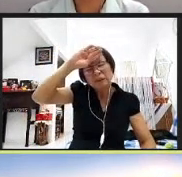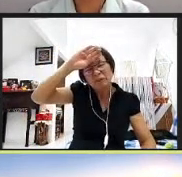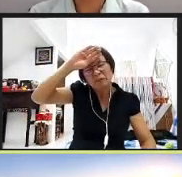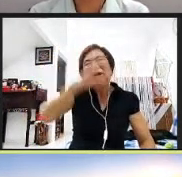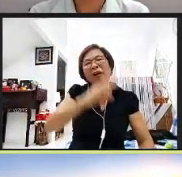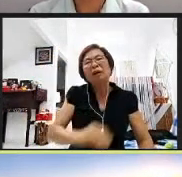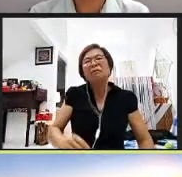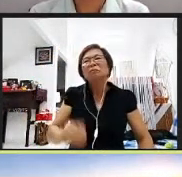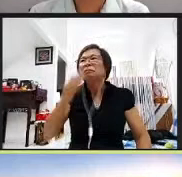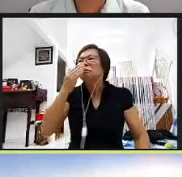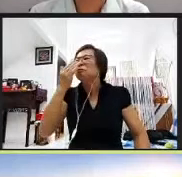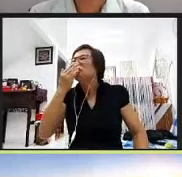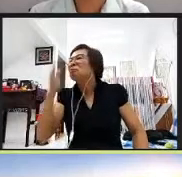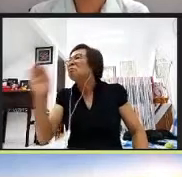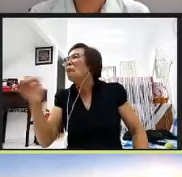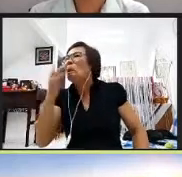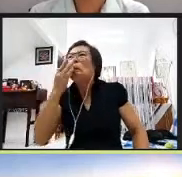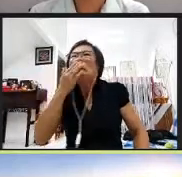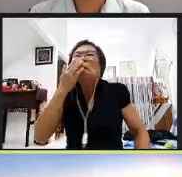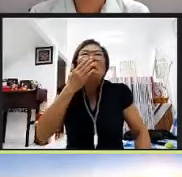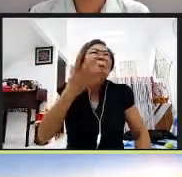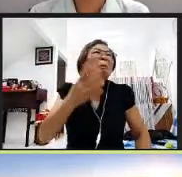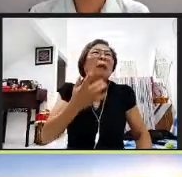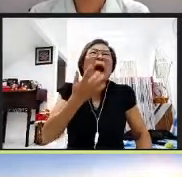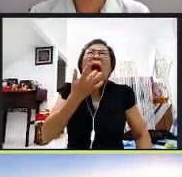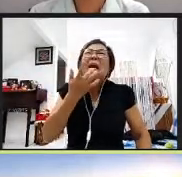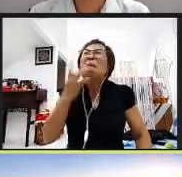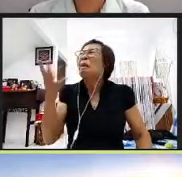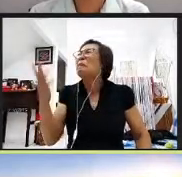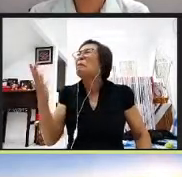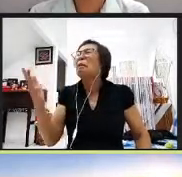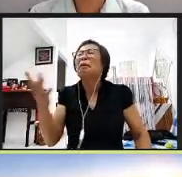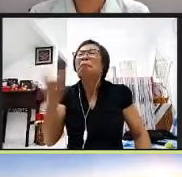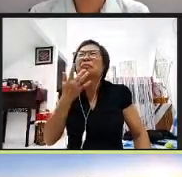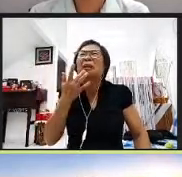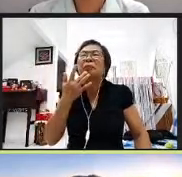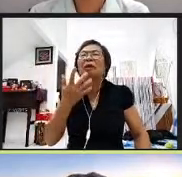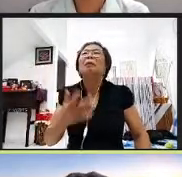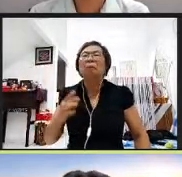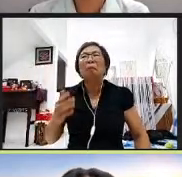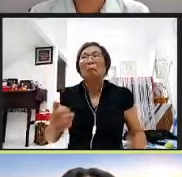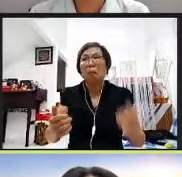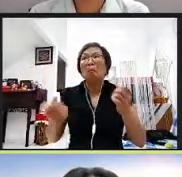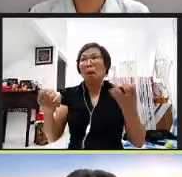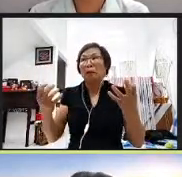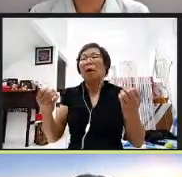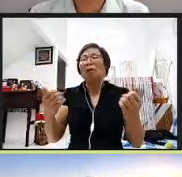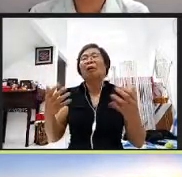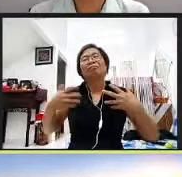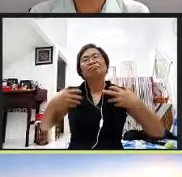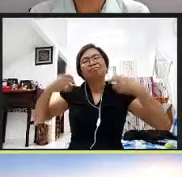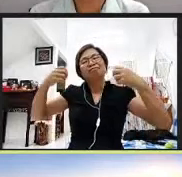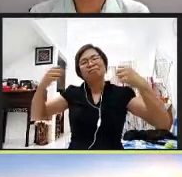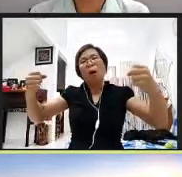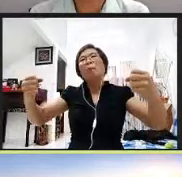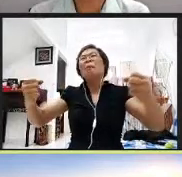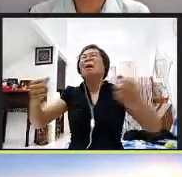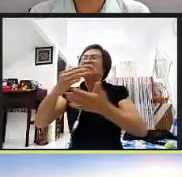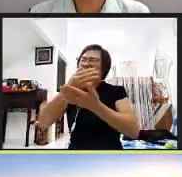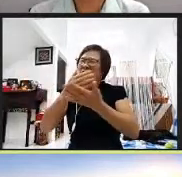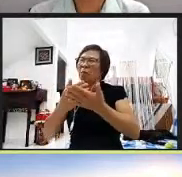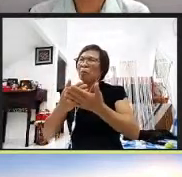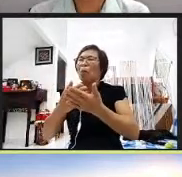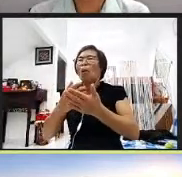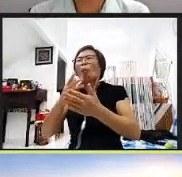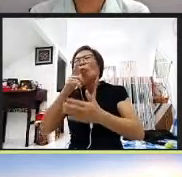loss of smell and loss of taste. Most of people will recover for it, but some will linger on for some times.